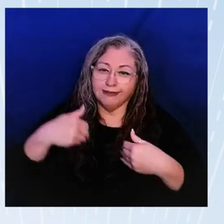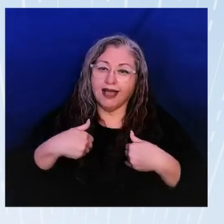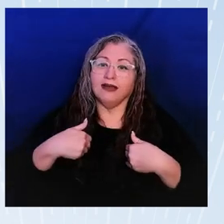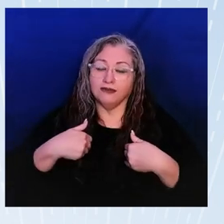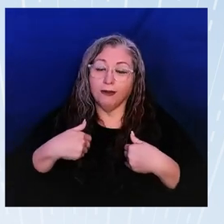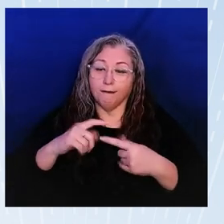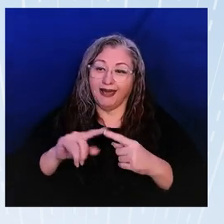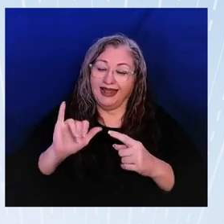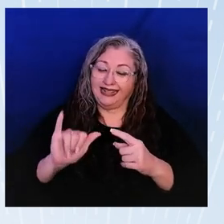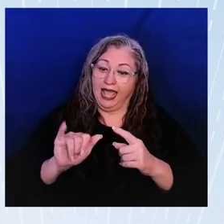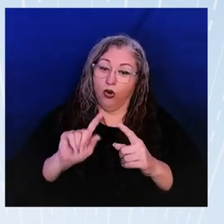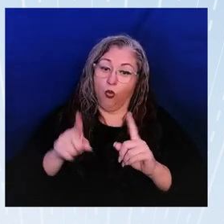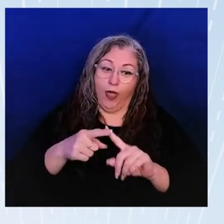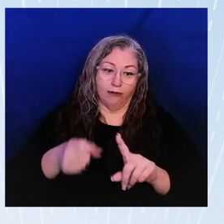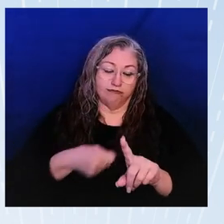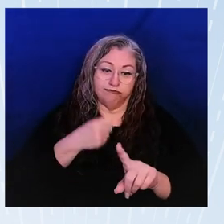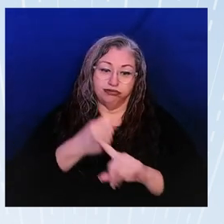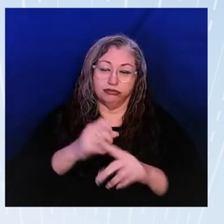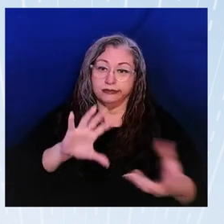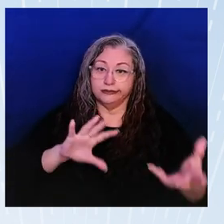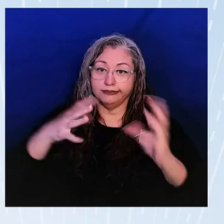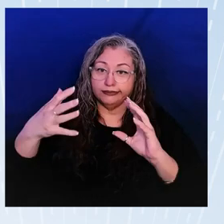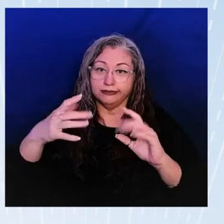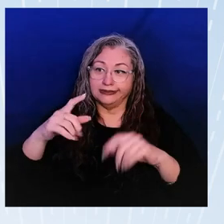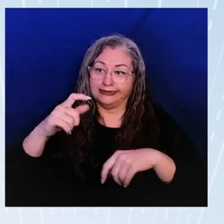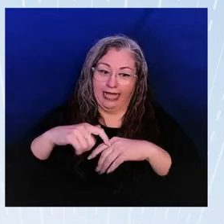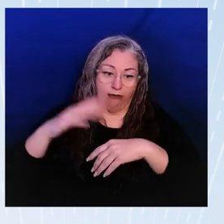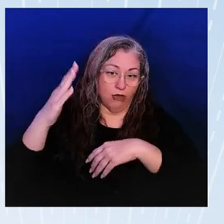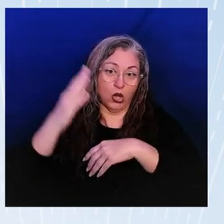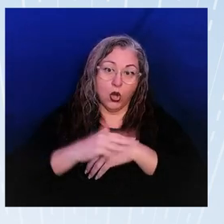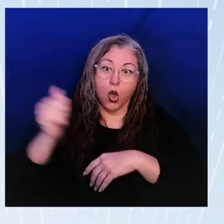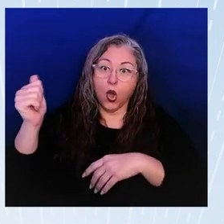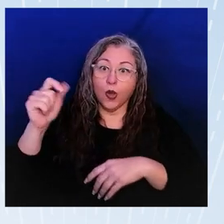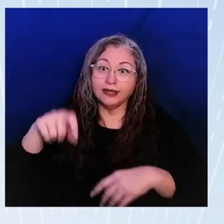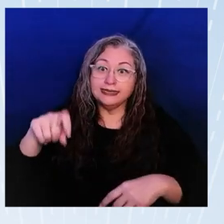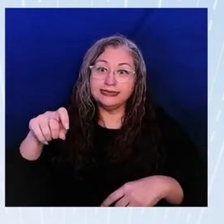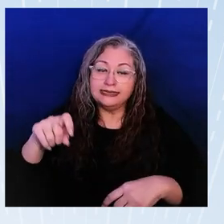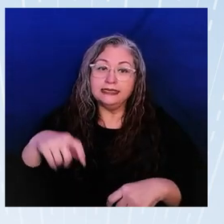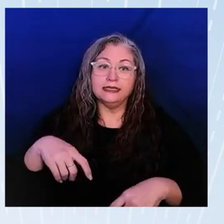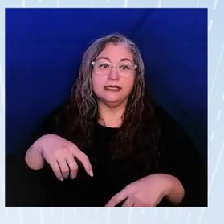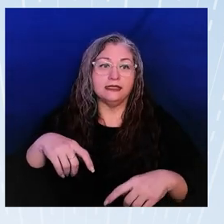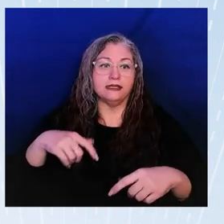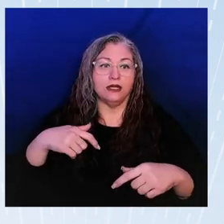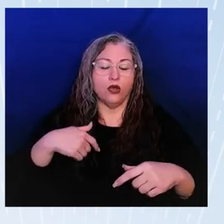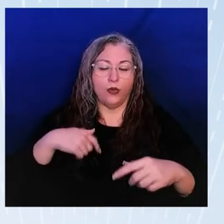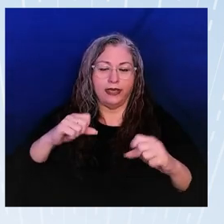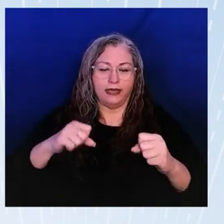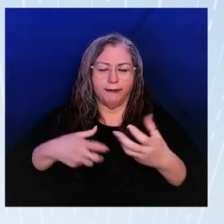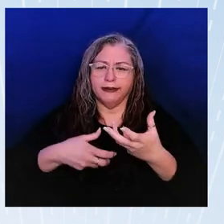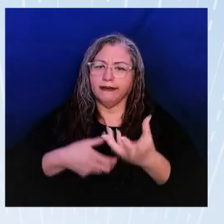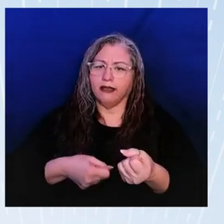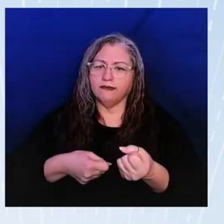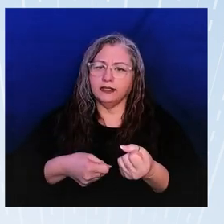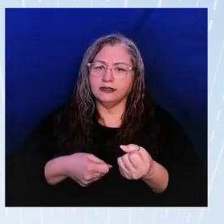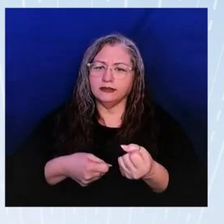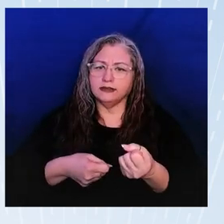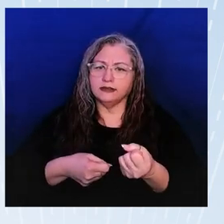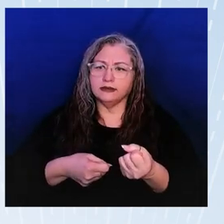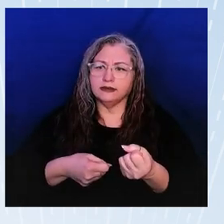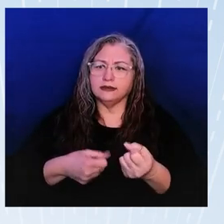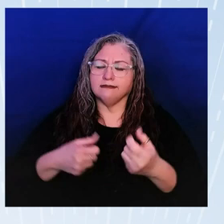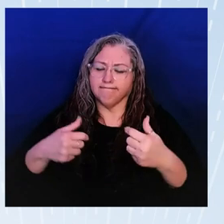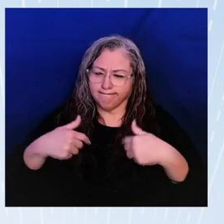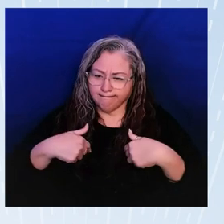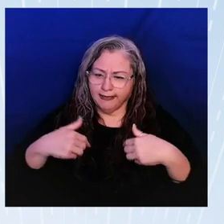moment of crisis, when we are called upon to have the confidence that you have the